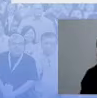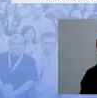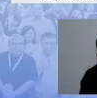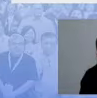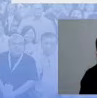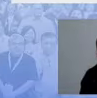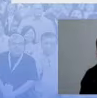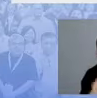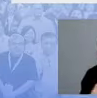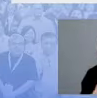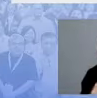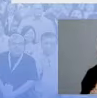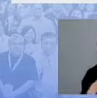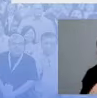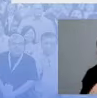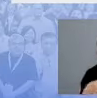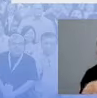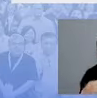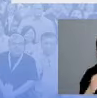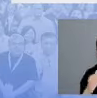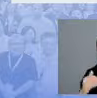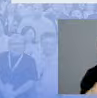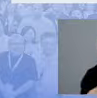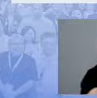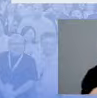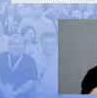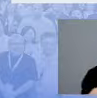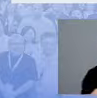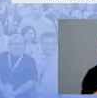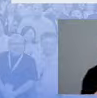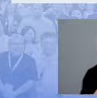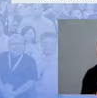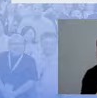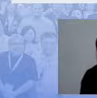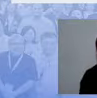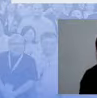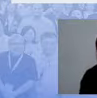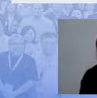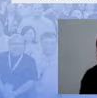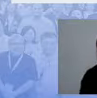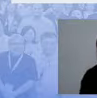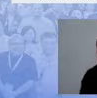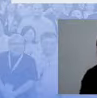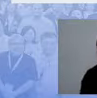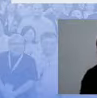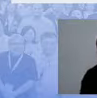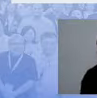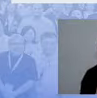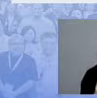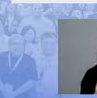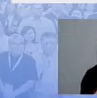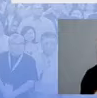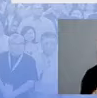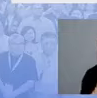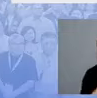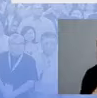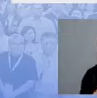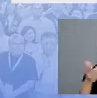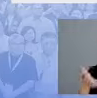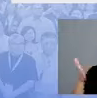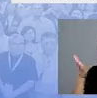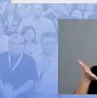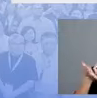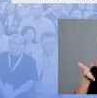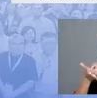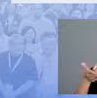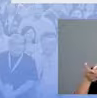multi-stakeholder committee at the local level, and we are supporting the data up to the policy drafters at the